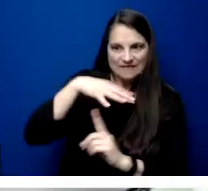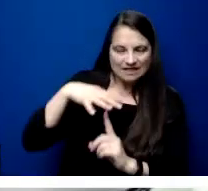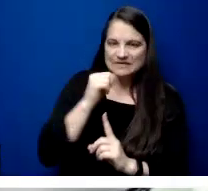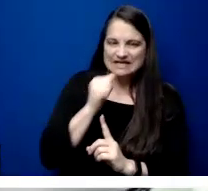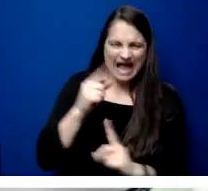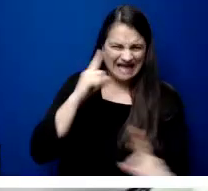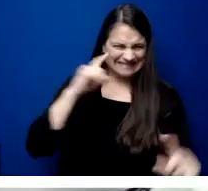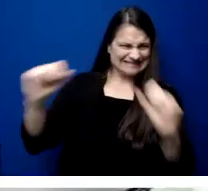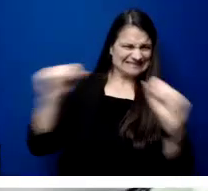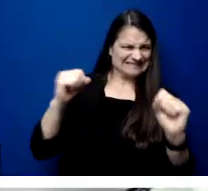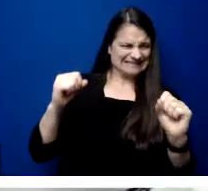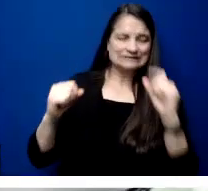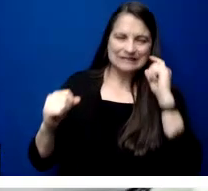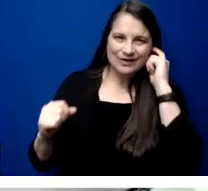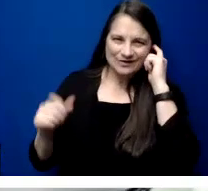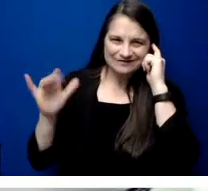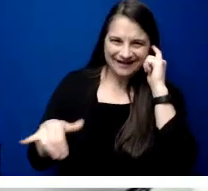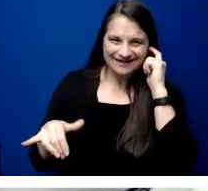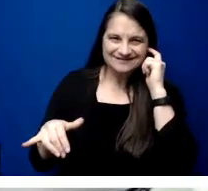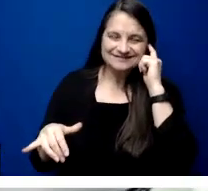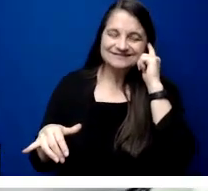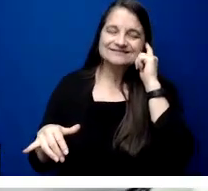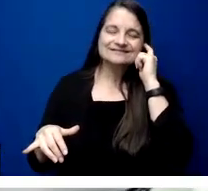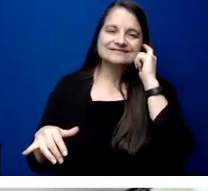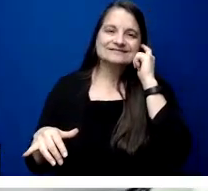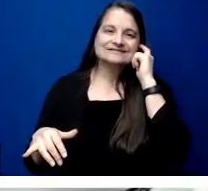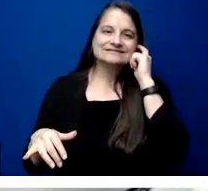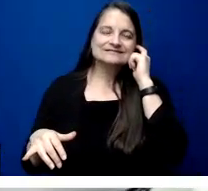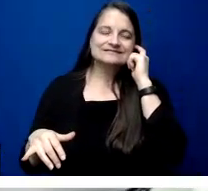it not affect you as much as it normally would.